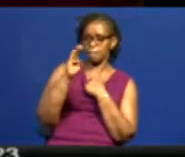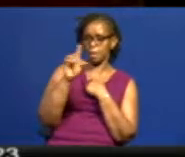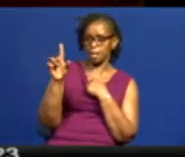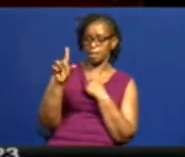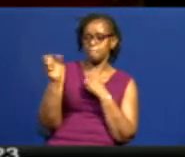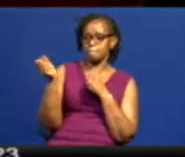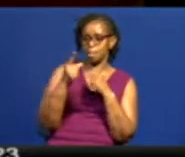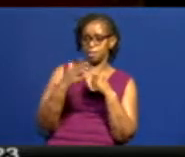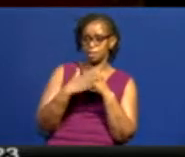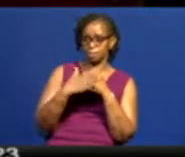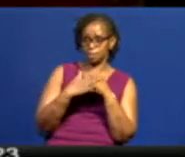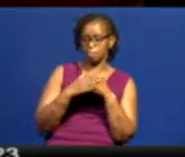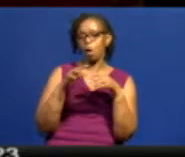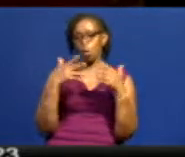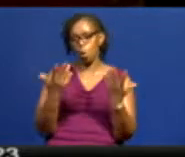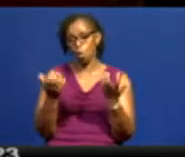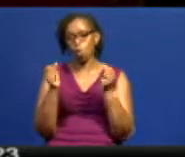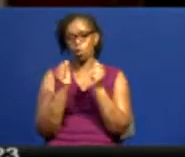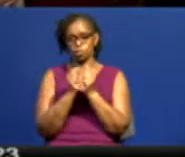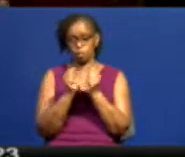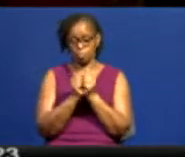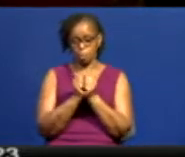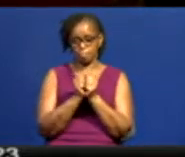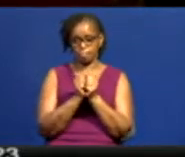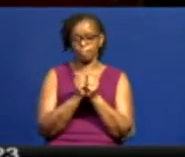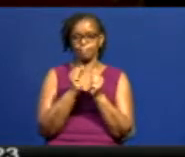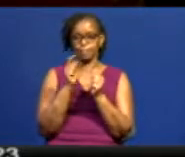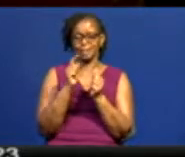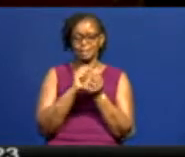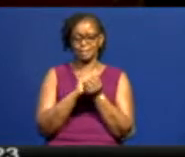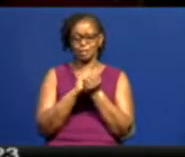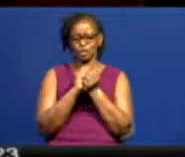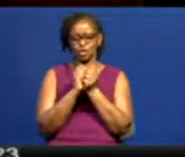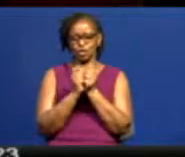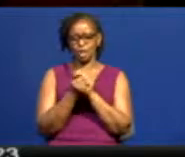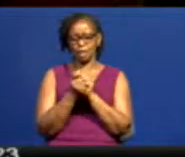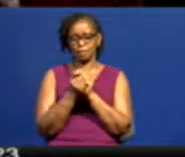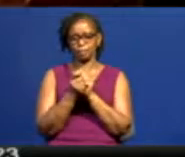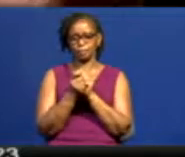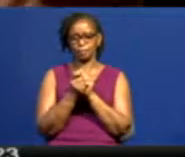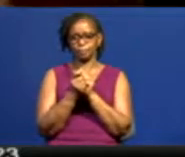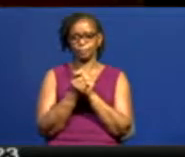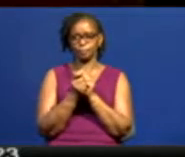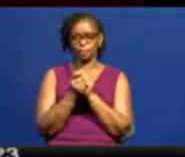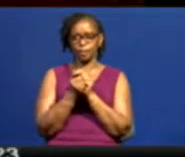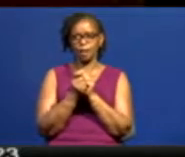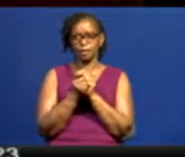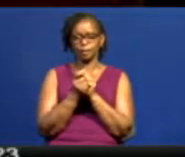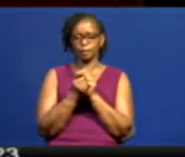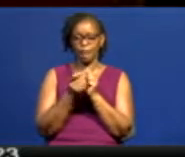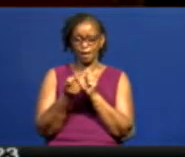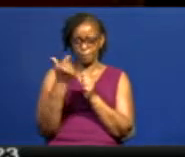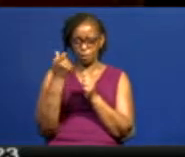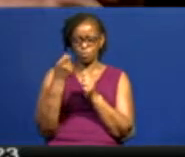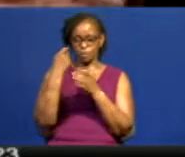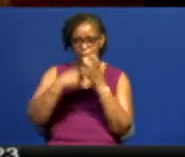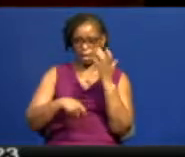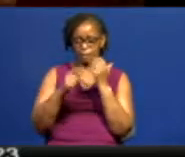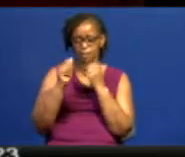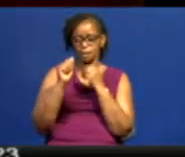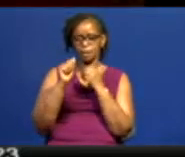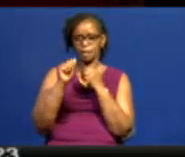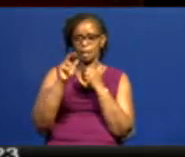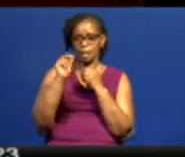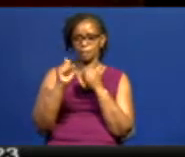September or October, again changing either a few tax rates or interpretation